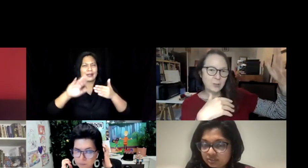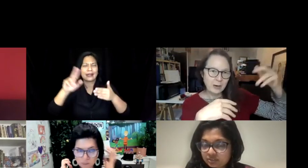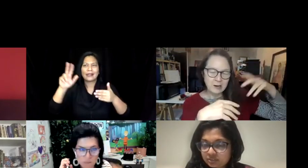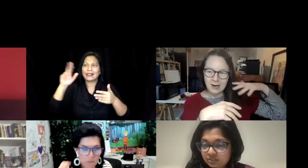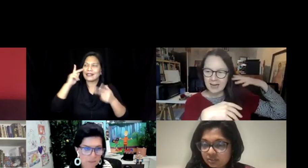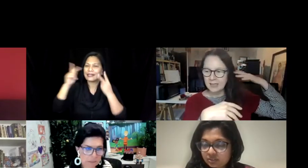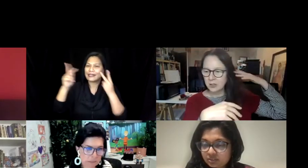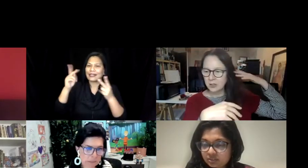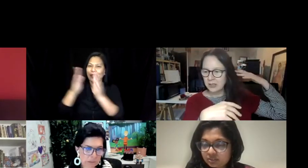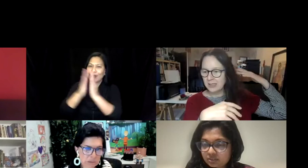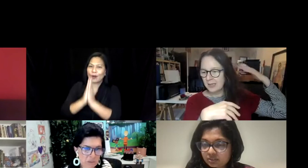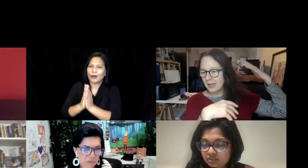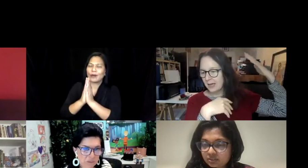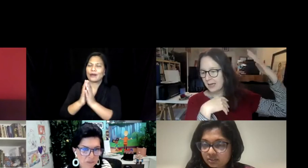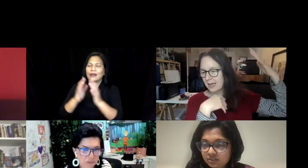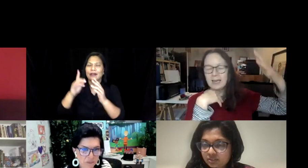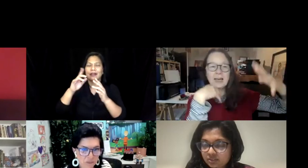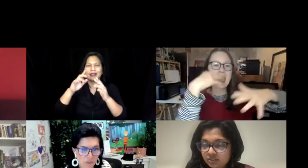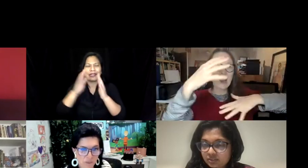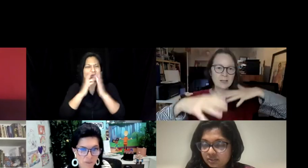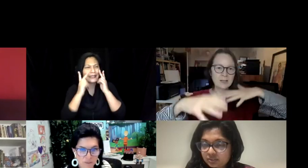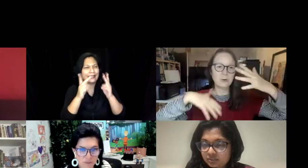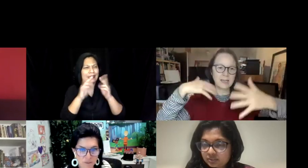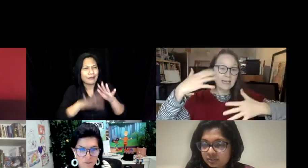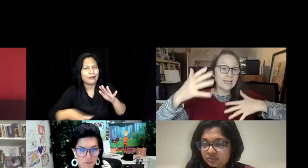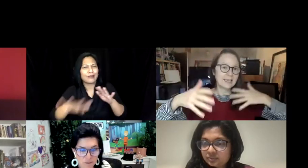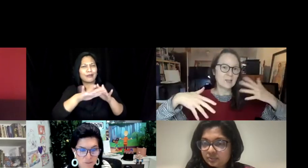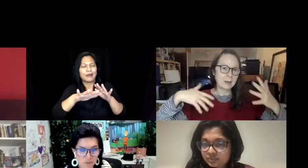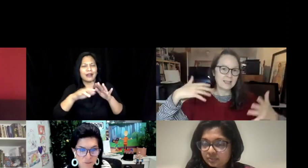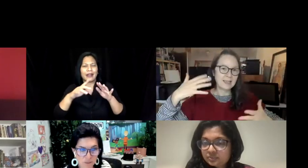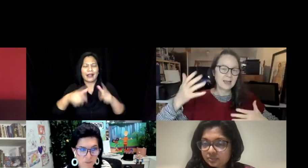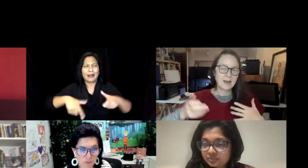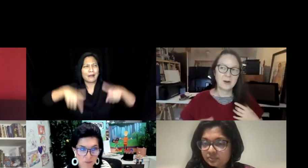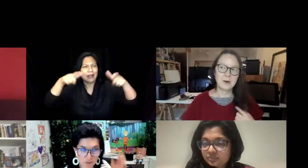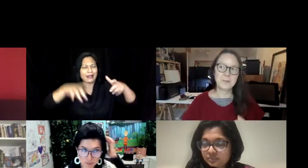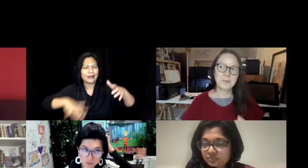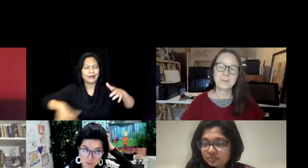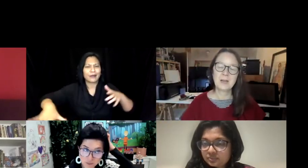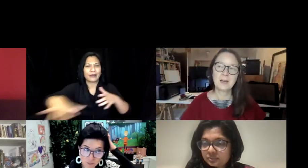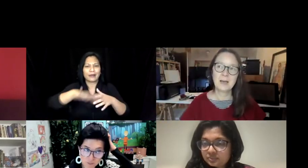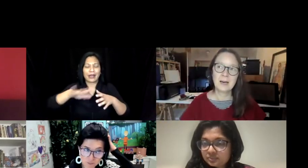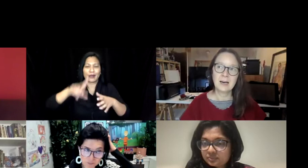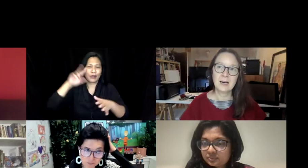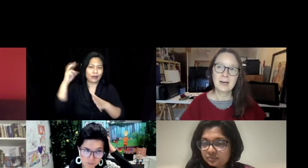to prayer, and she's absolutely in this space.